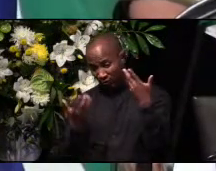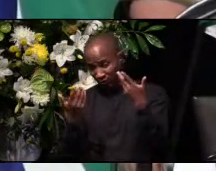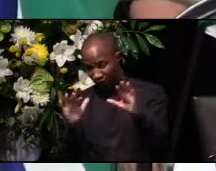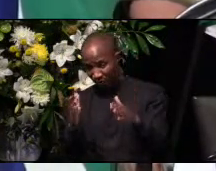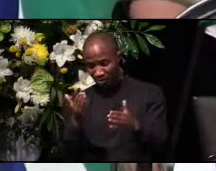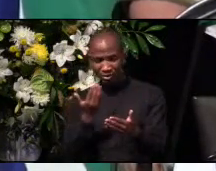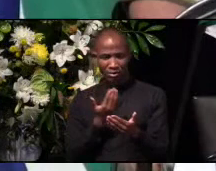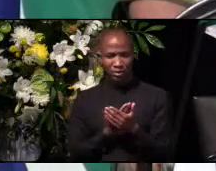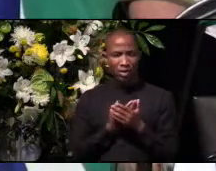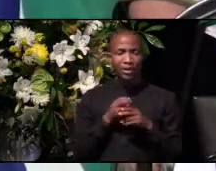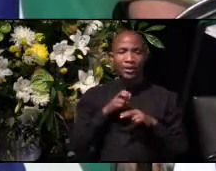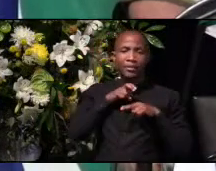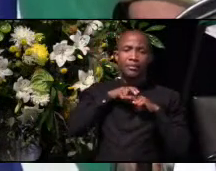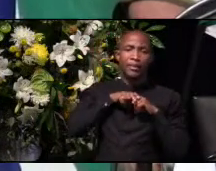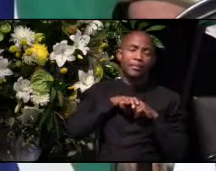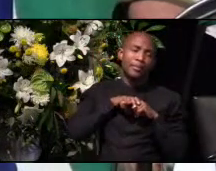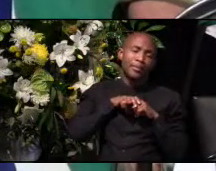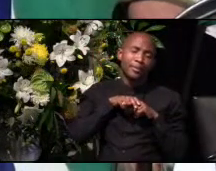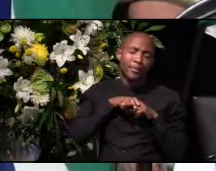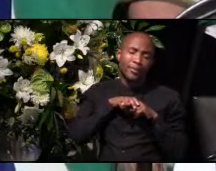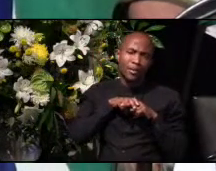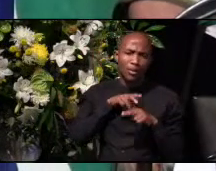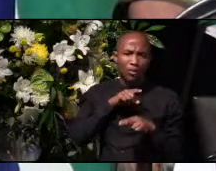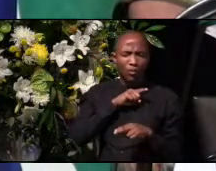could take us on a journey